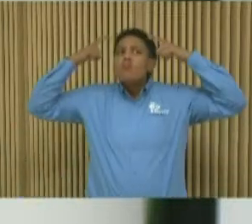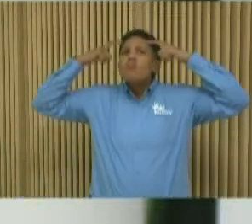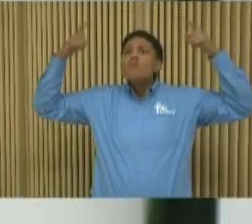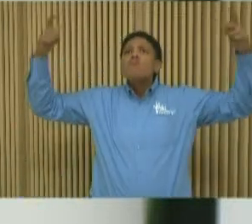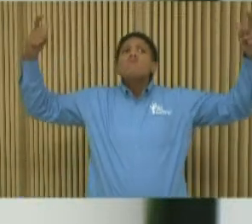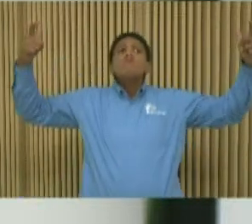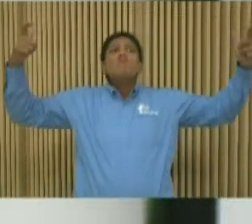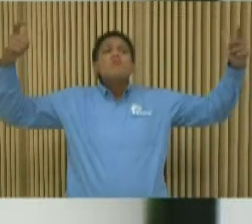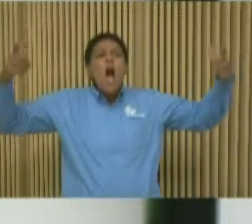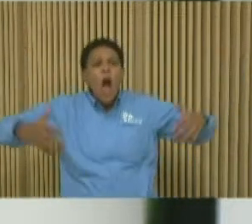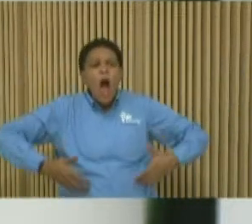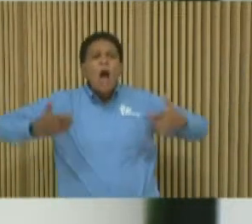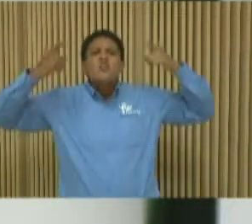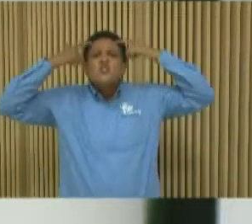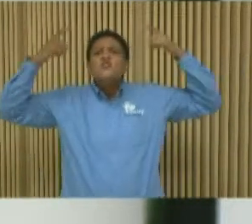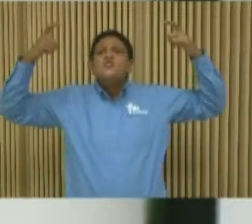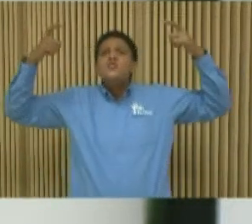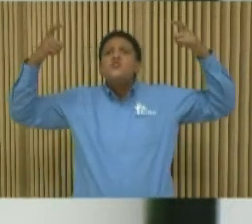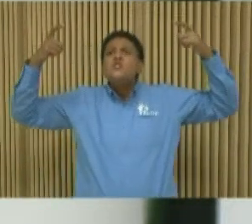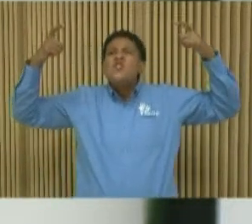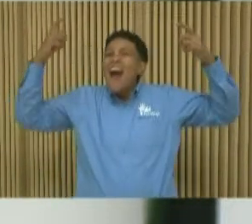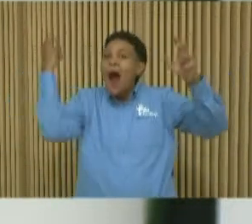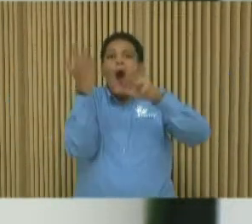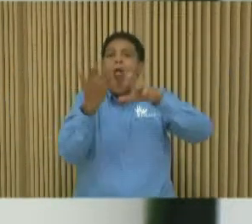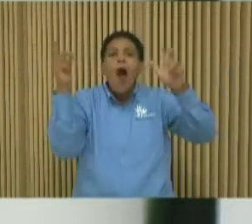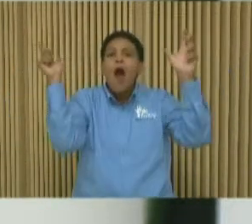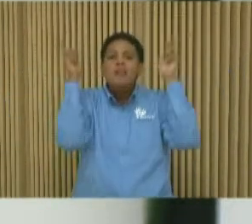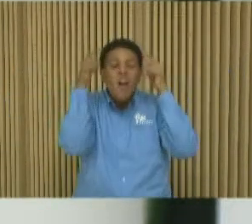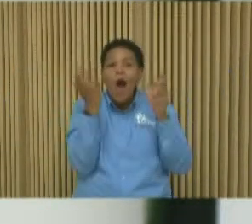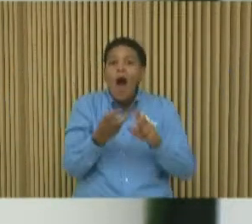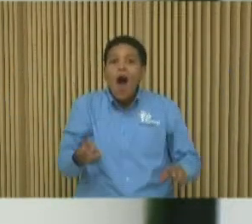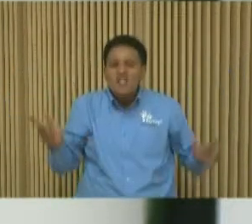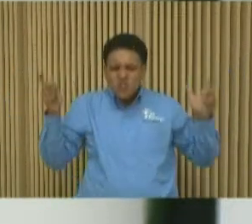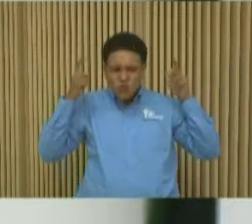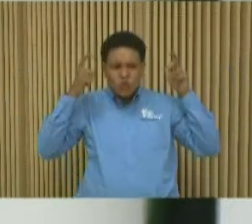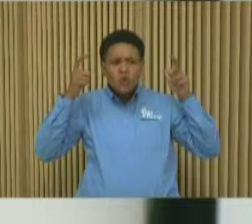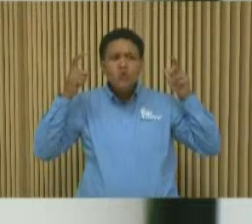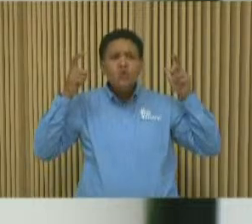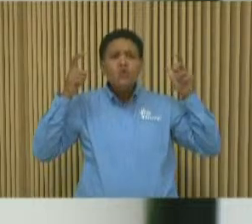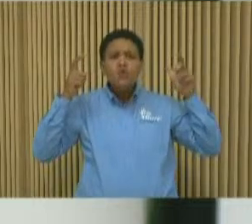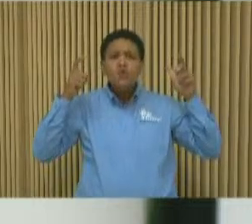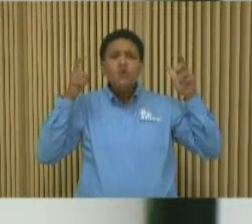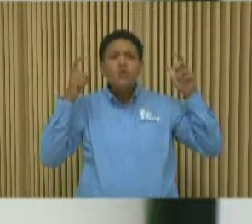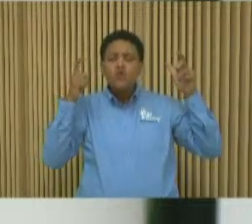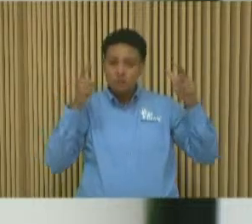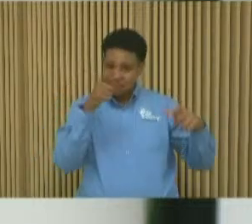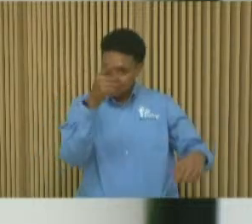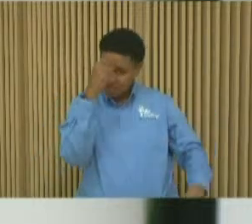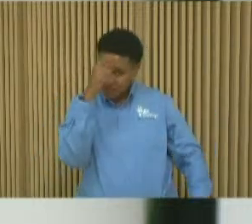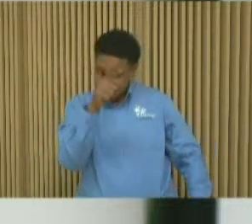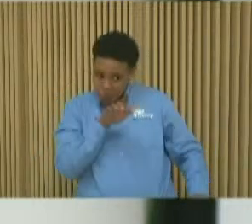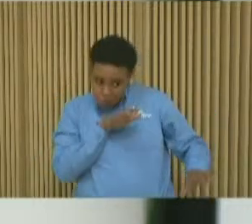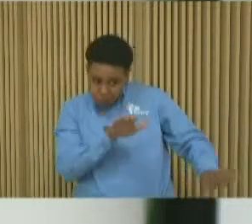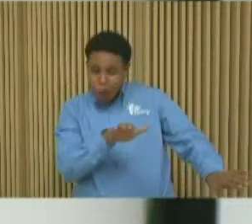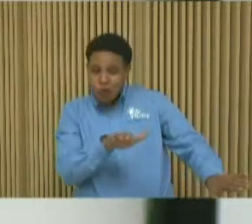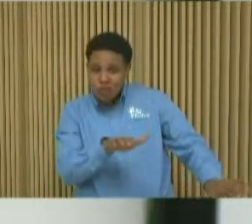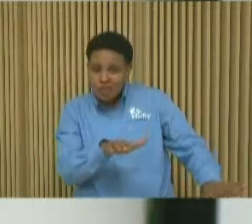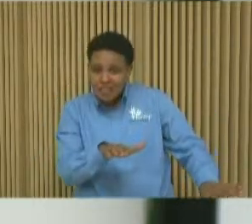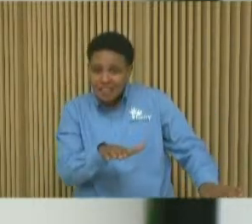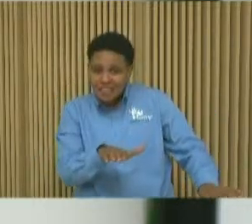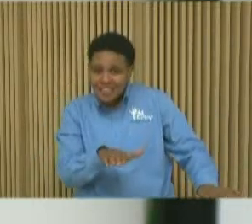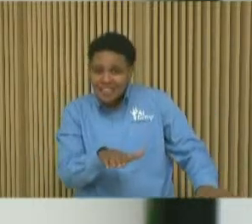when we're upset about something, do you think that's what propels persons or actually push them